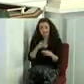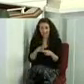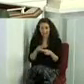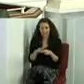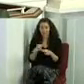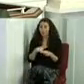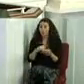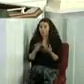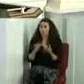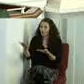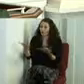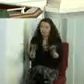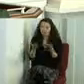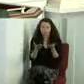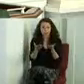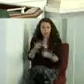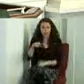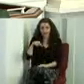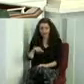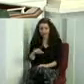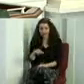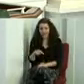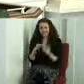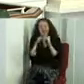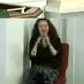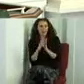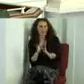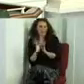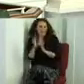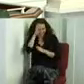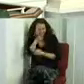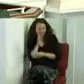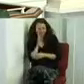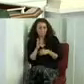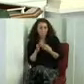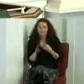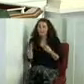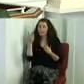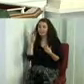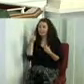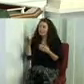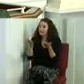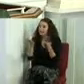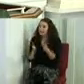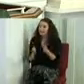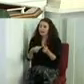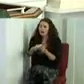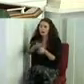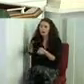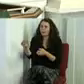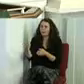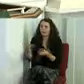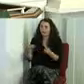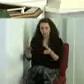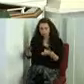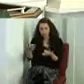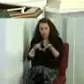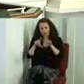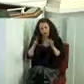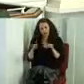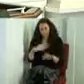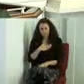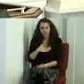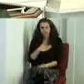want to welcome you into this household of God this morning. You'll see that the ushers have already passed out the welcome tablet, so please